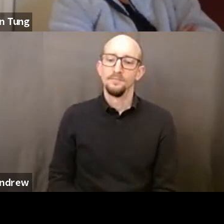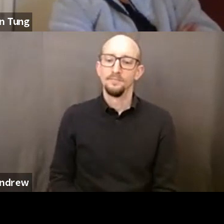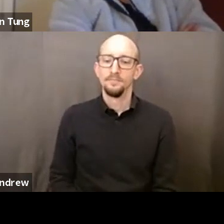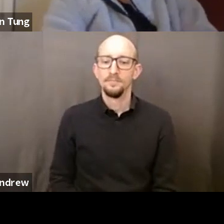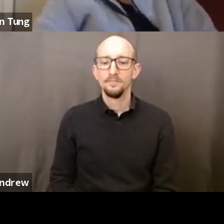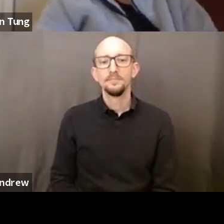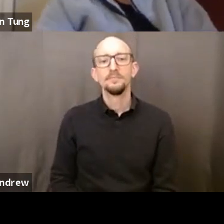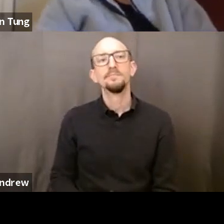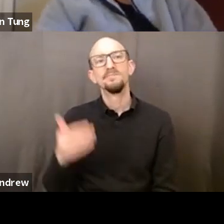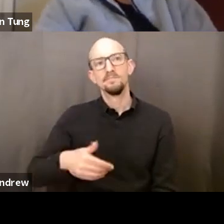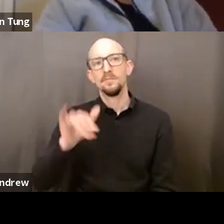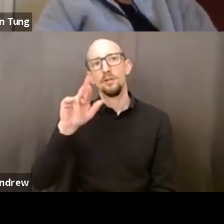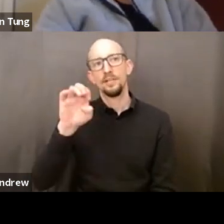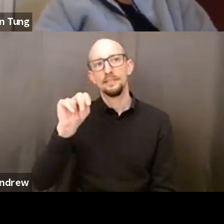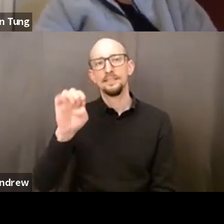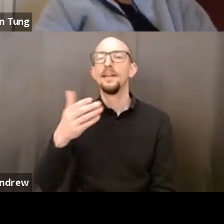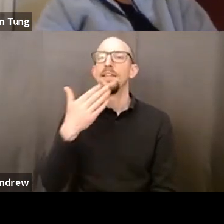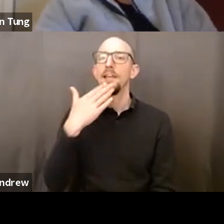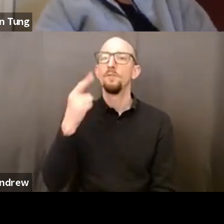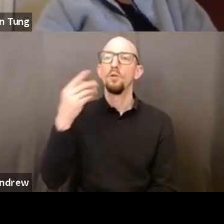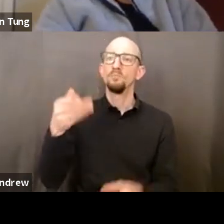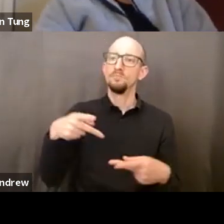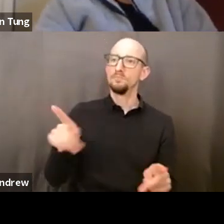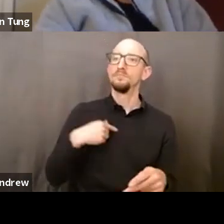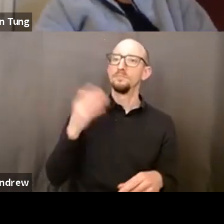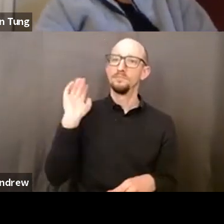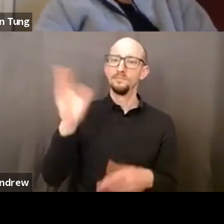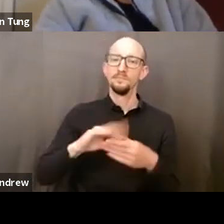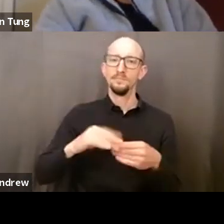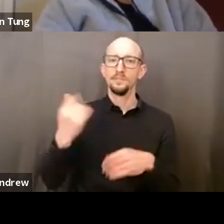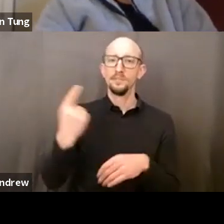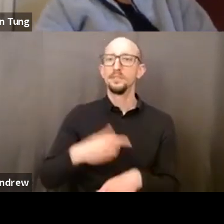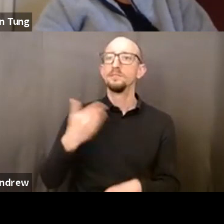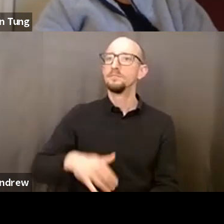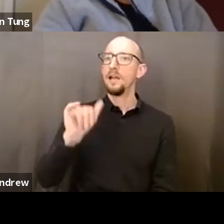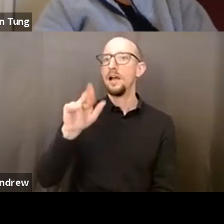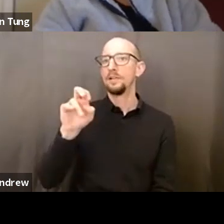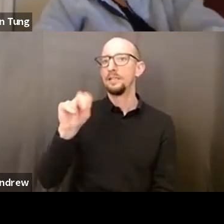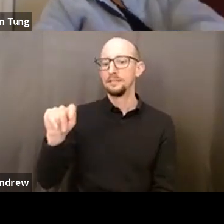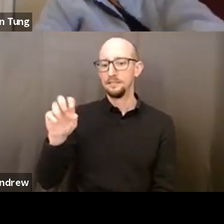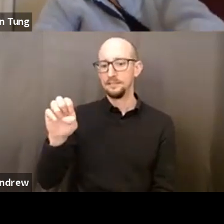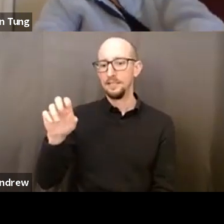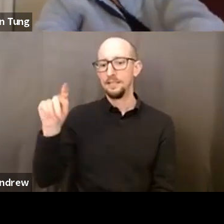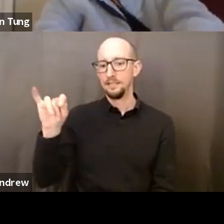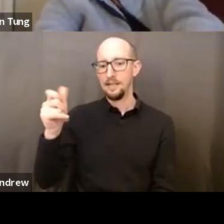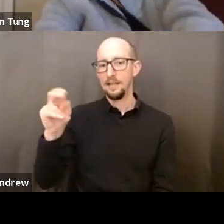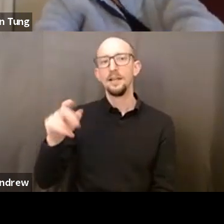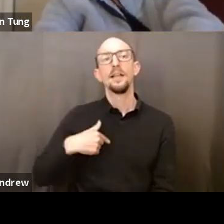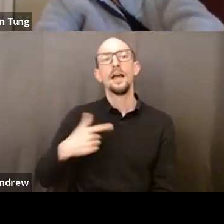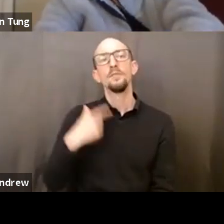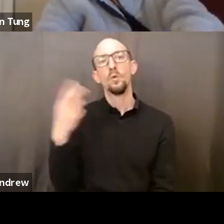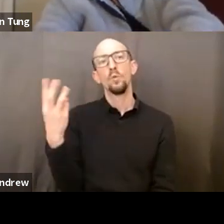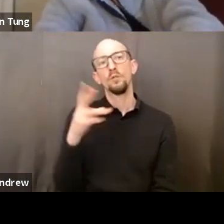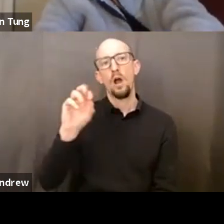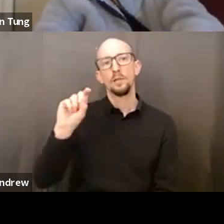So thank you for giving me the opportunity to speak today. My name is Irene Tian and I live in West Roxbury. I